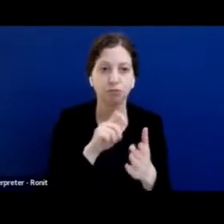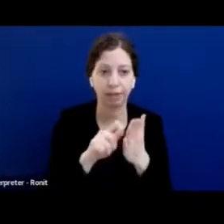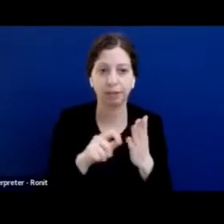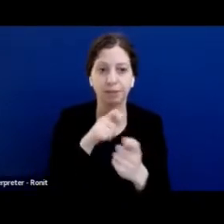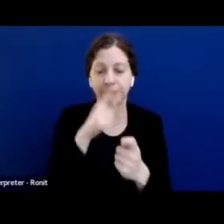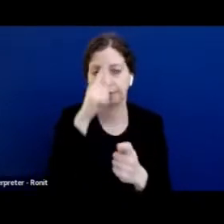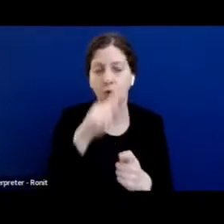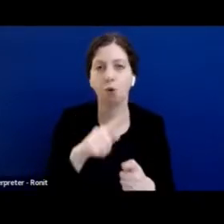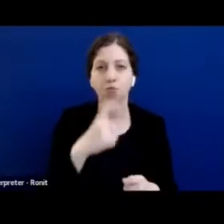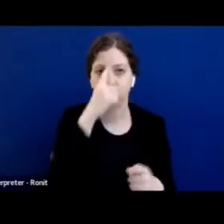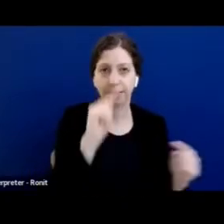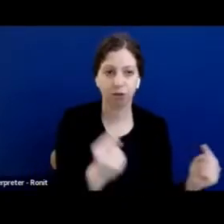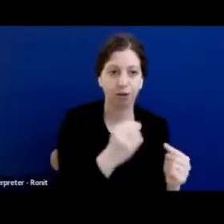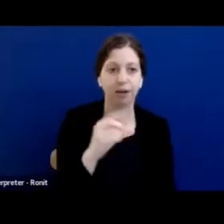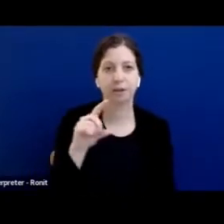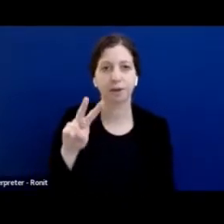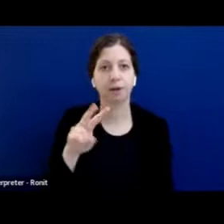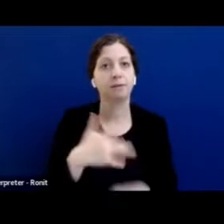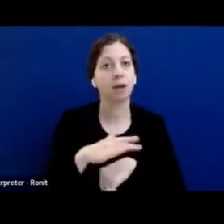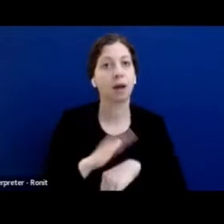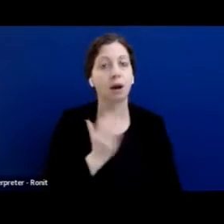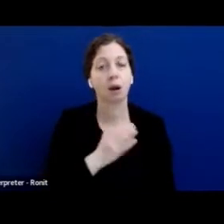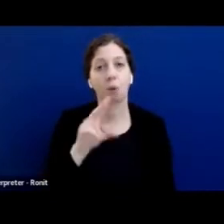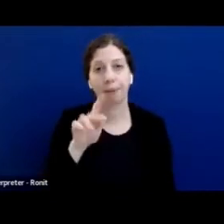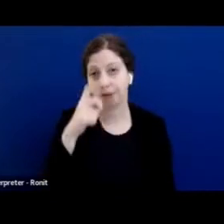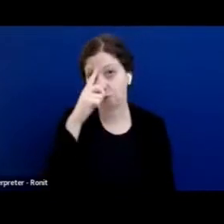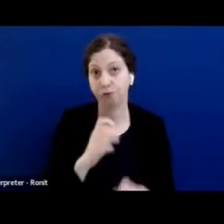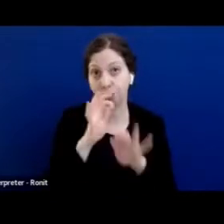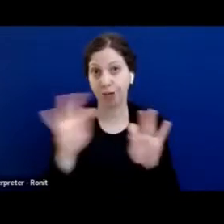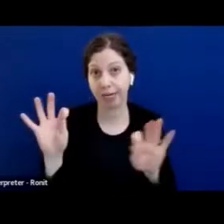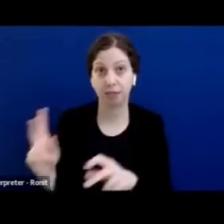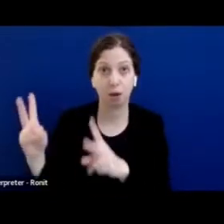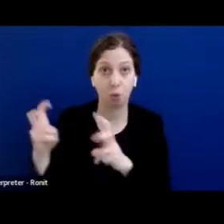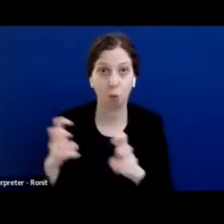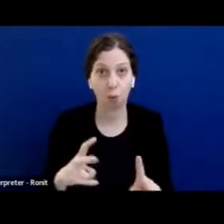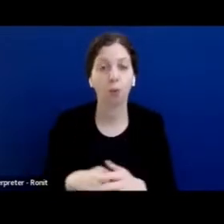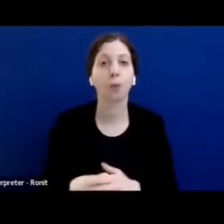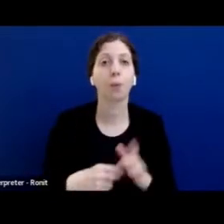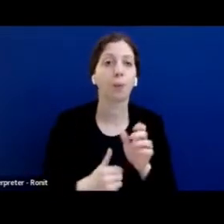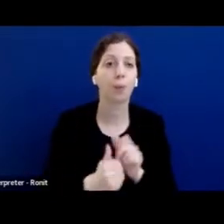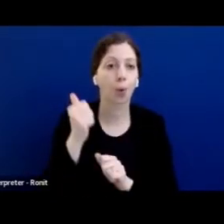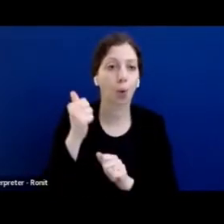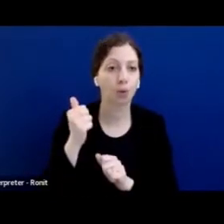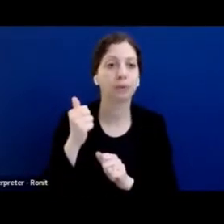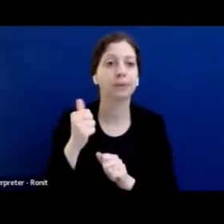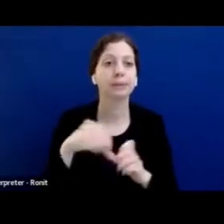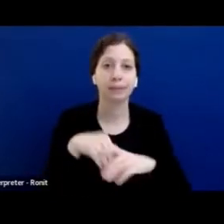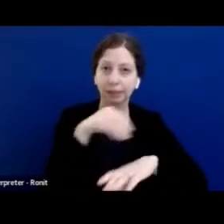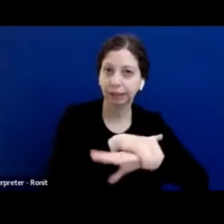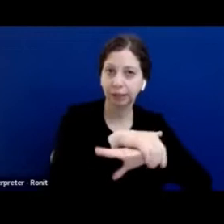brain injury, that are available on our website for free to download. Most of them are available in English and